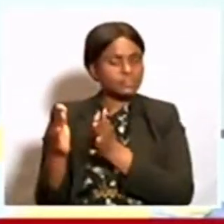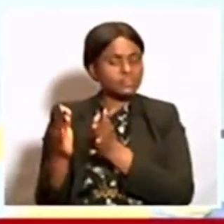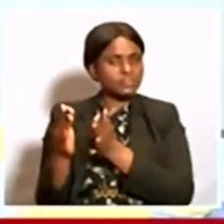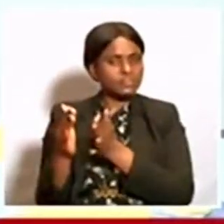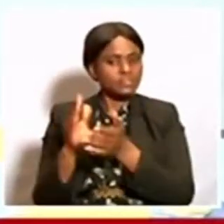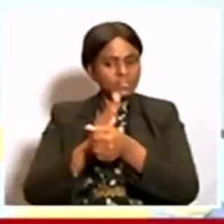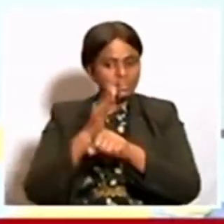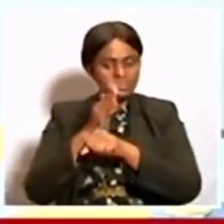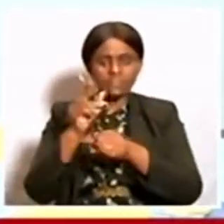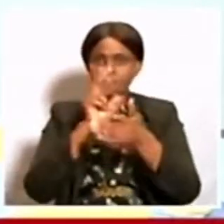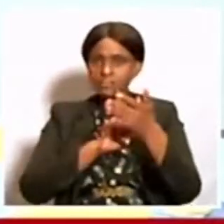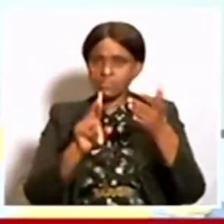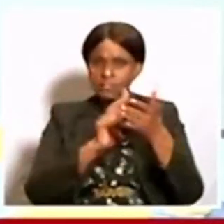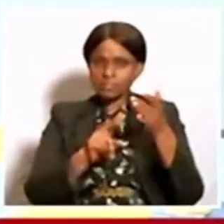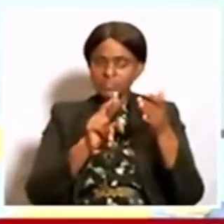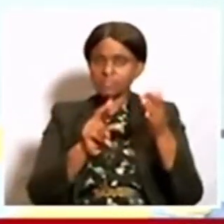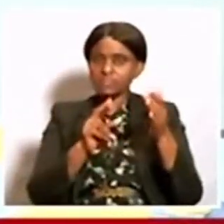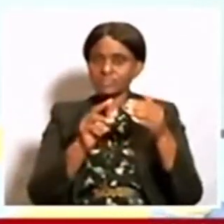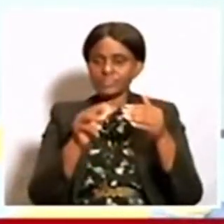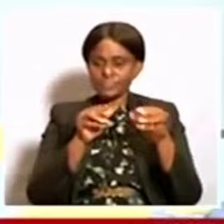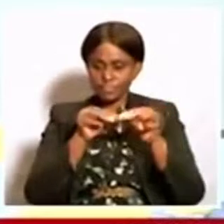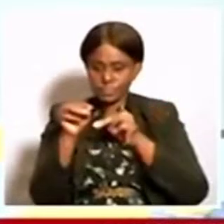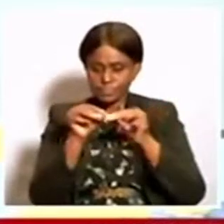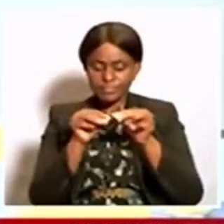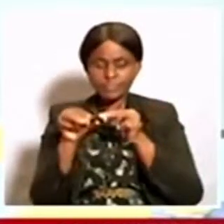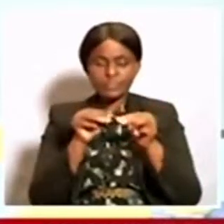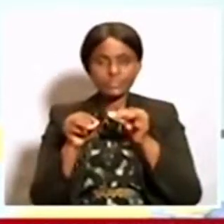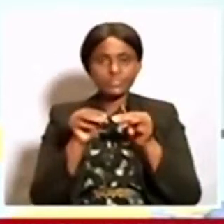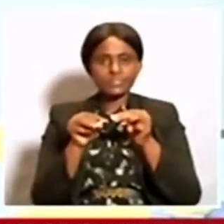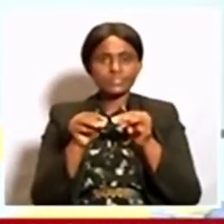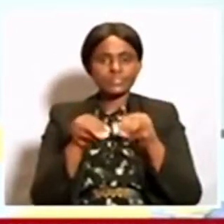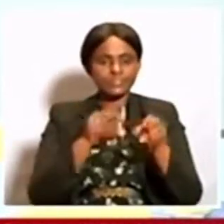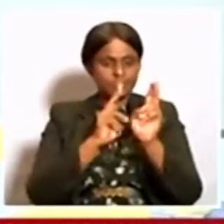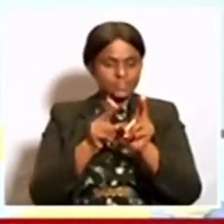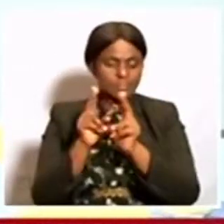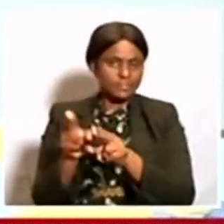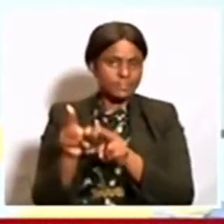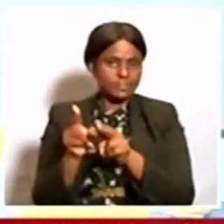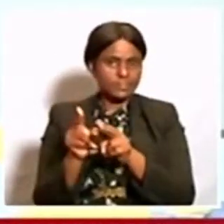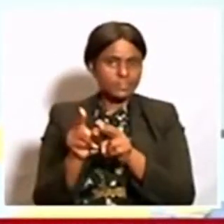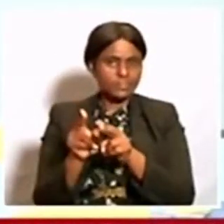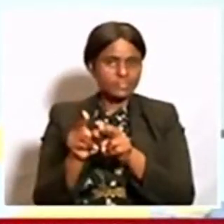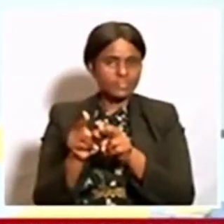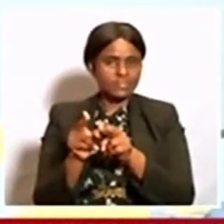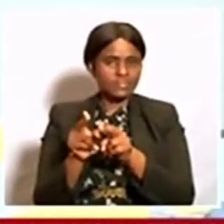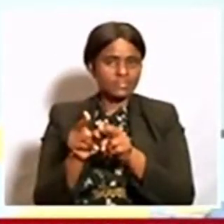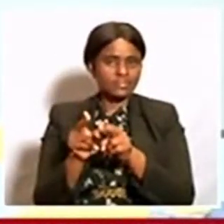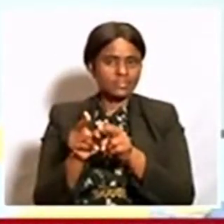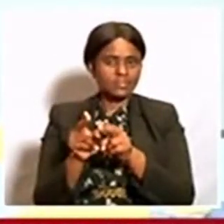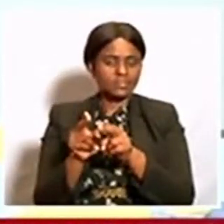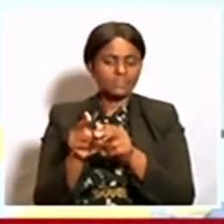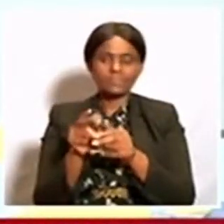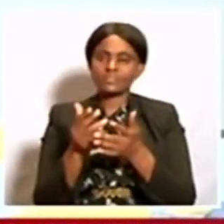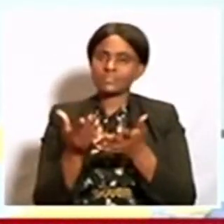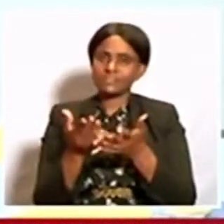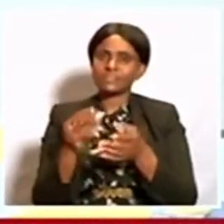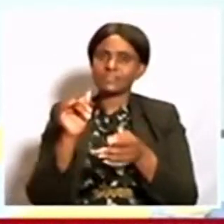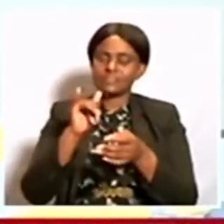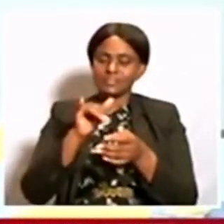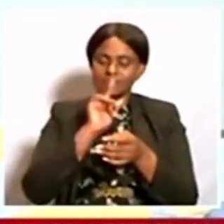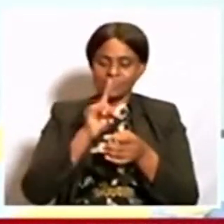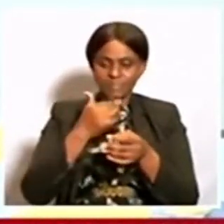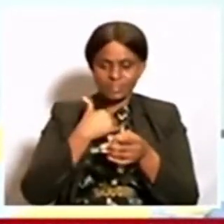Once you read that, then you come to the management response, which, of course, there